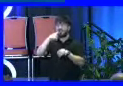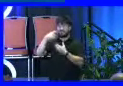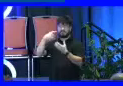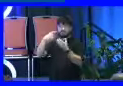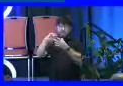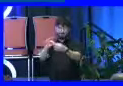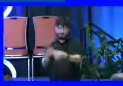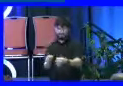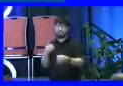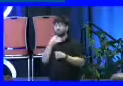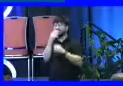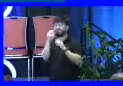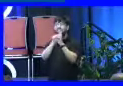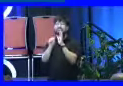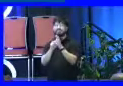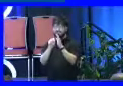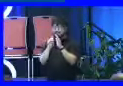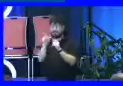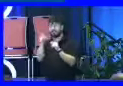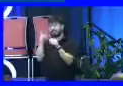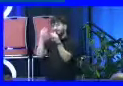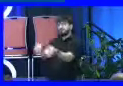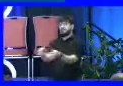have looked to partner with